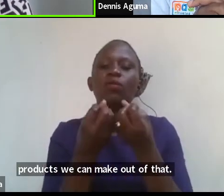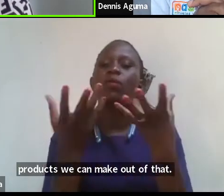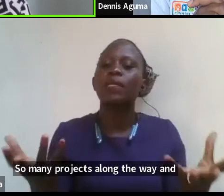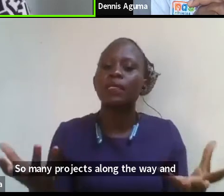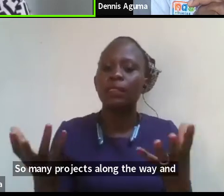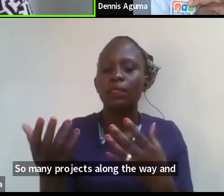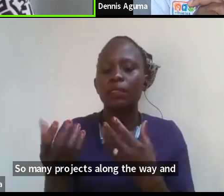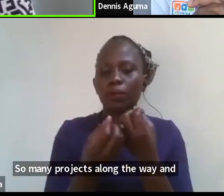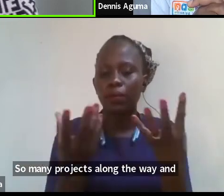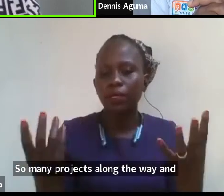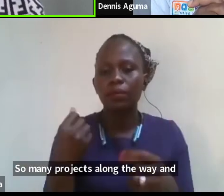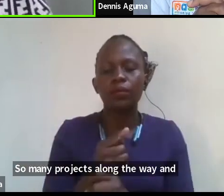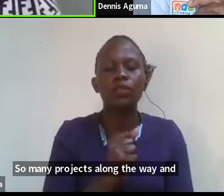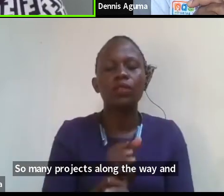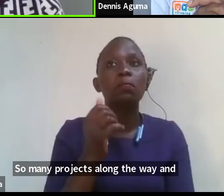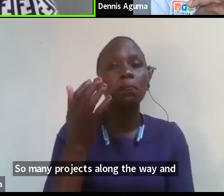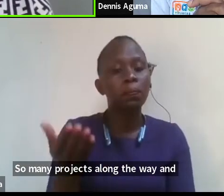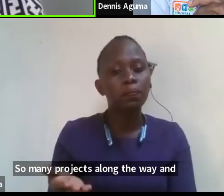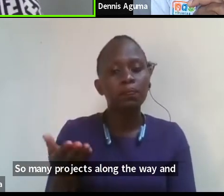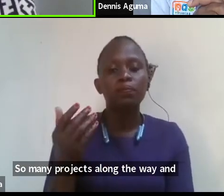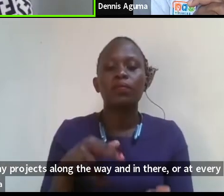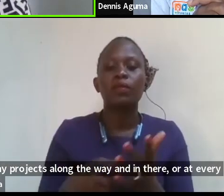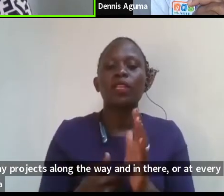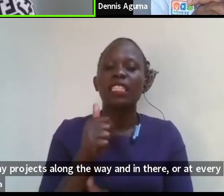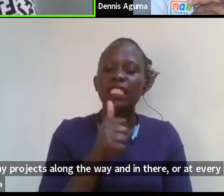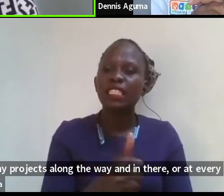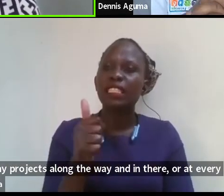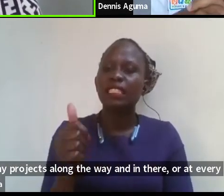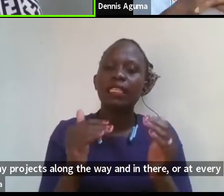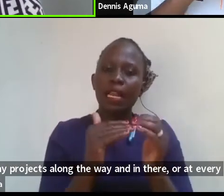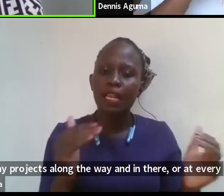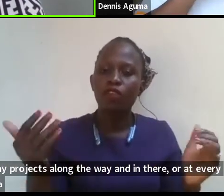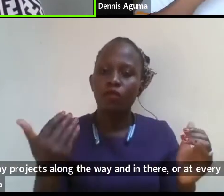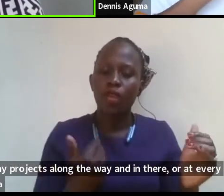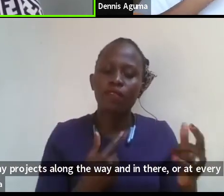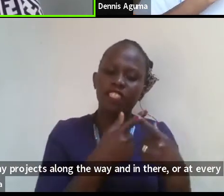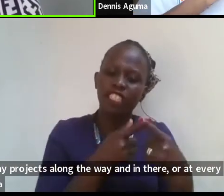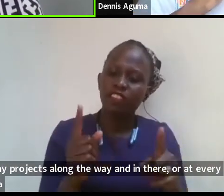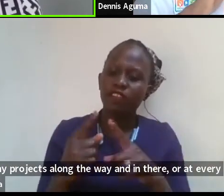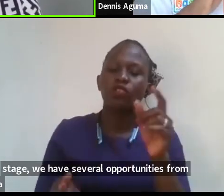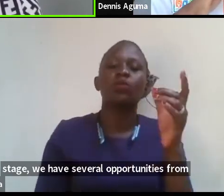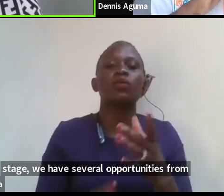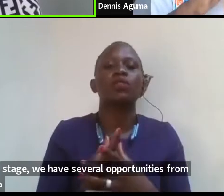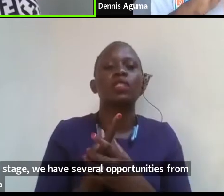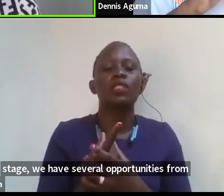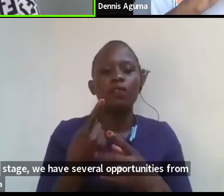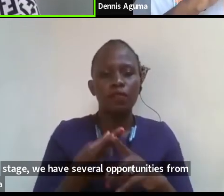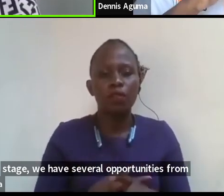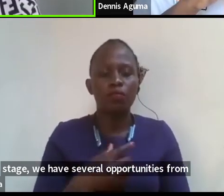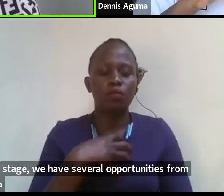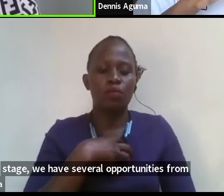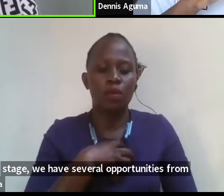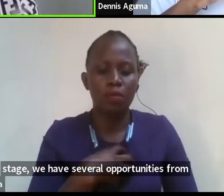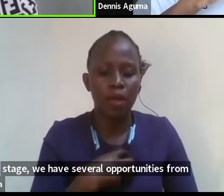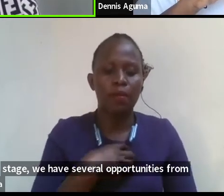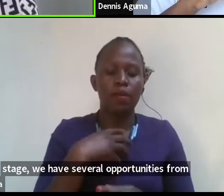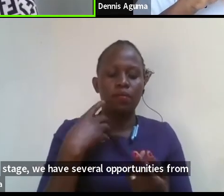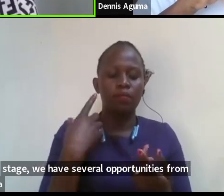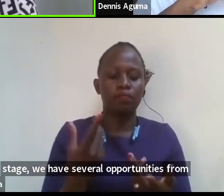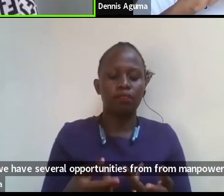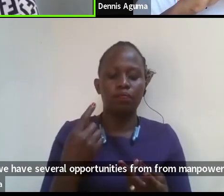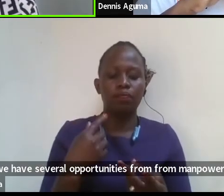and in there, or at every stage, we have several opportunities from manpower, from